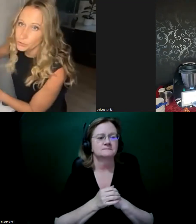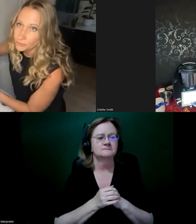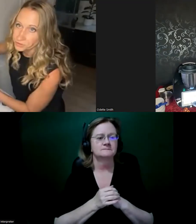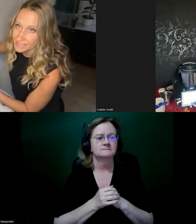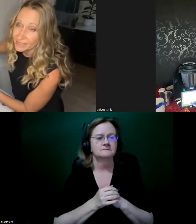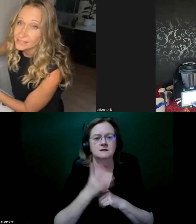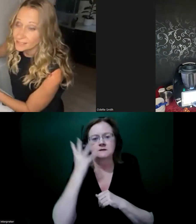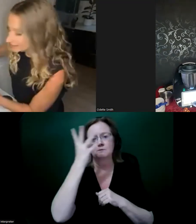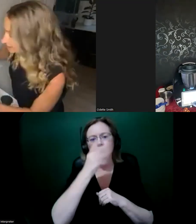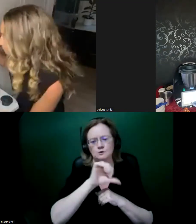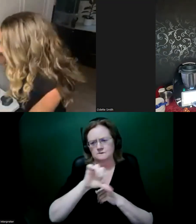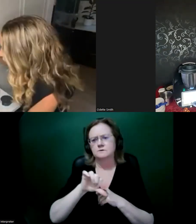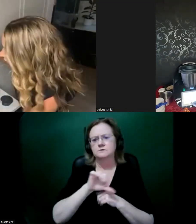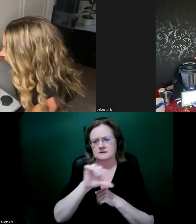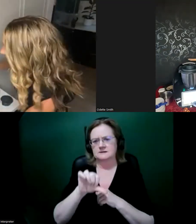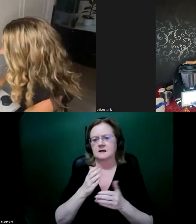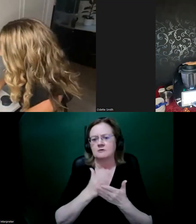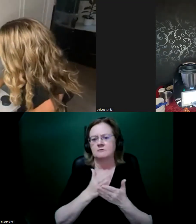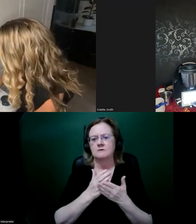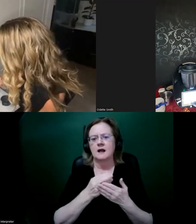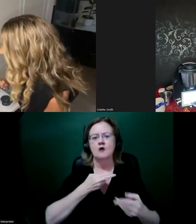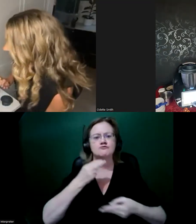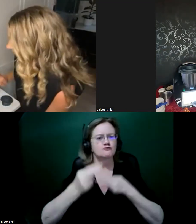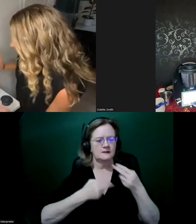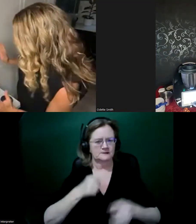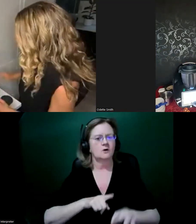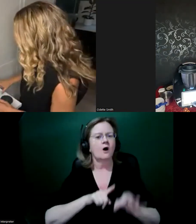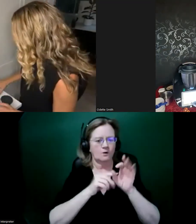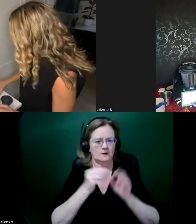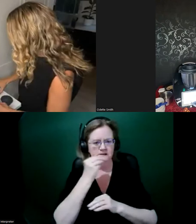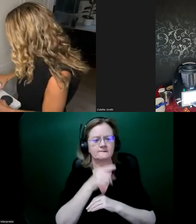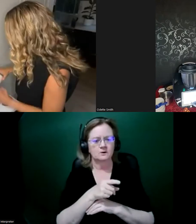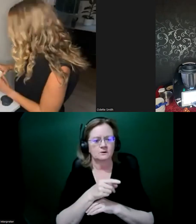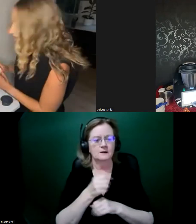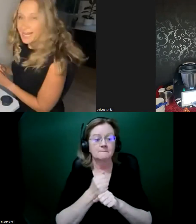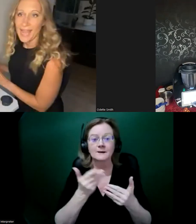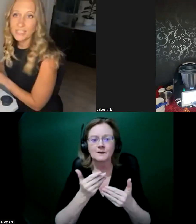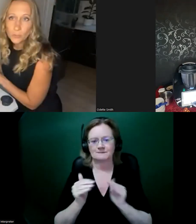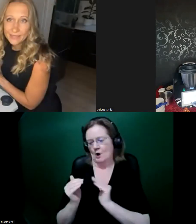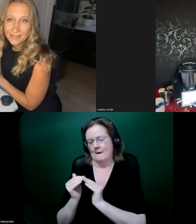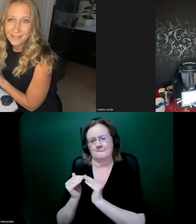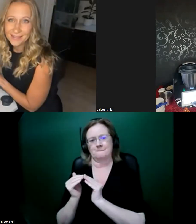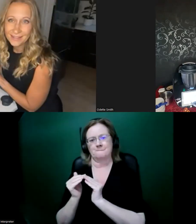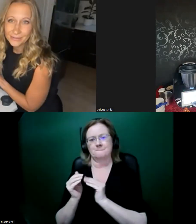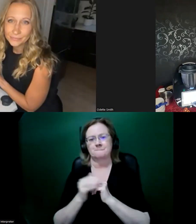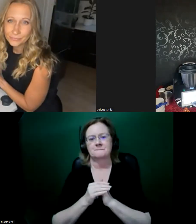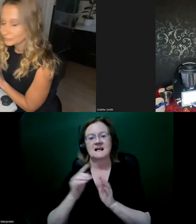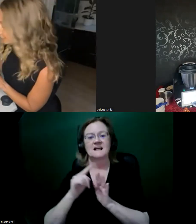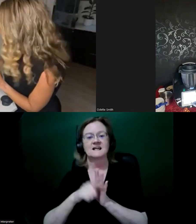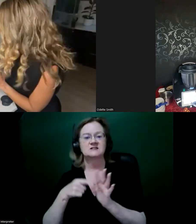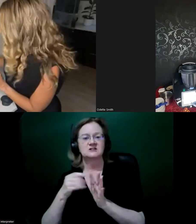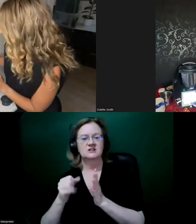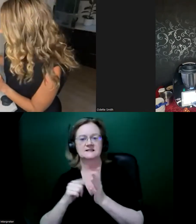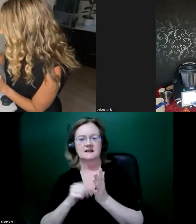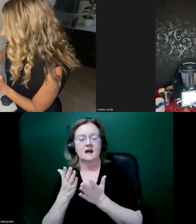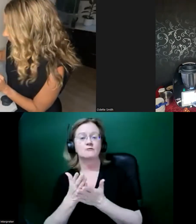This is a beautiful dressing. This is restaurant quality food made at home. So we're going to add. To say this